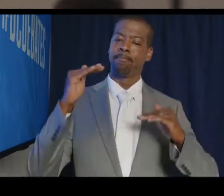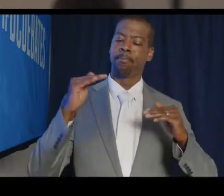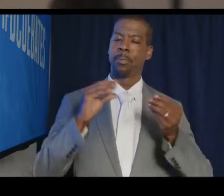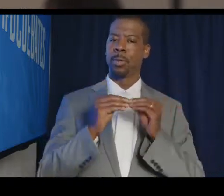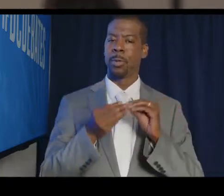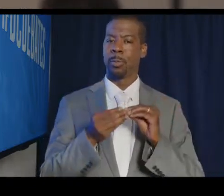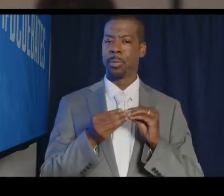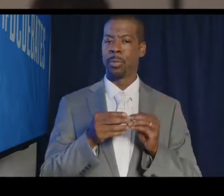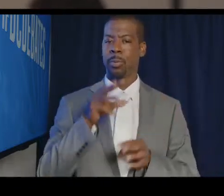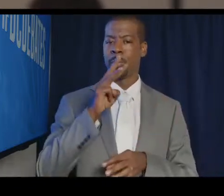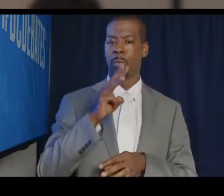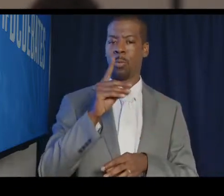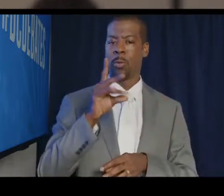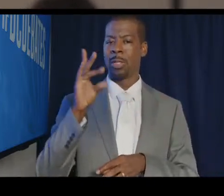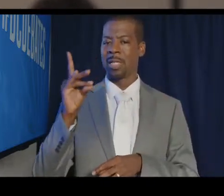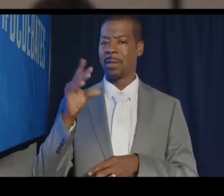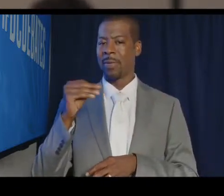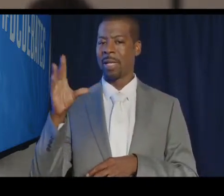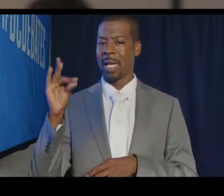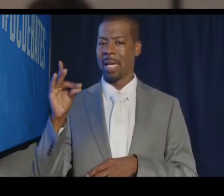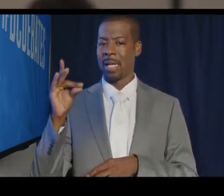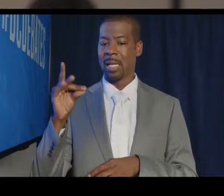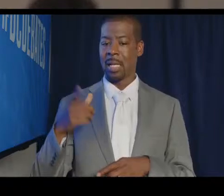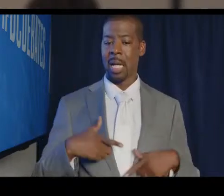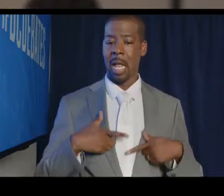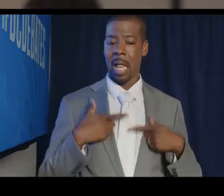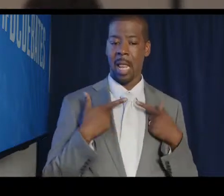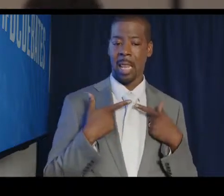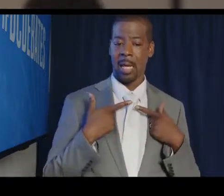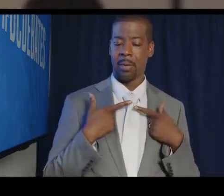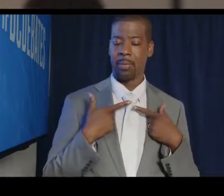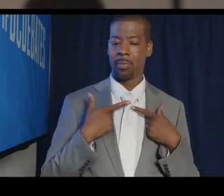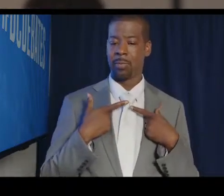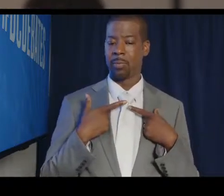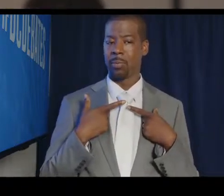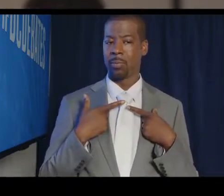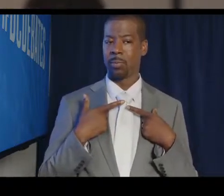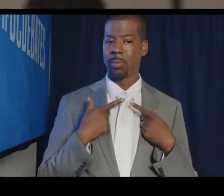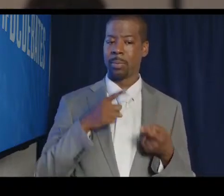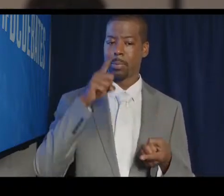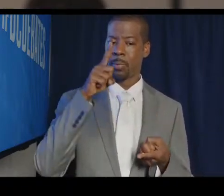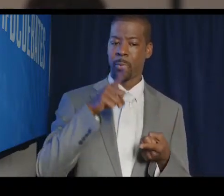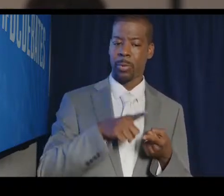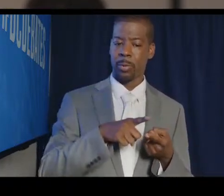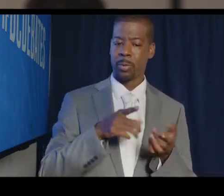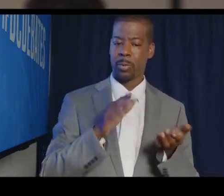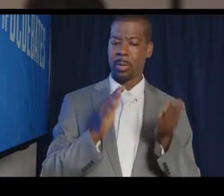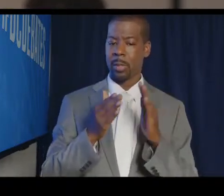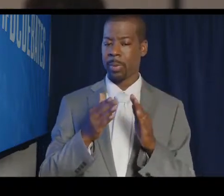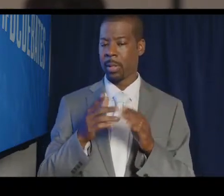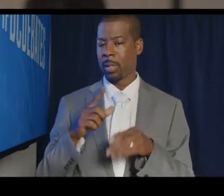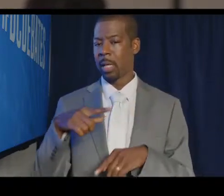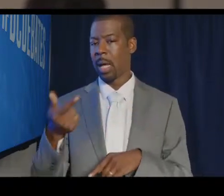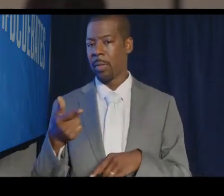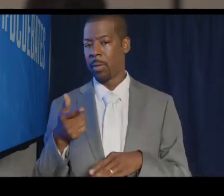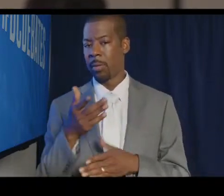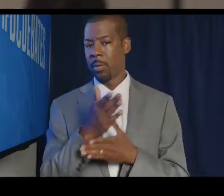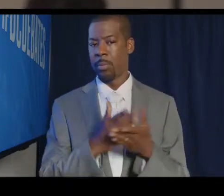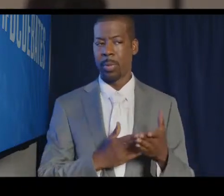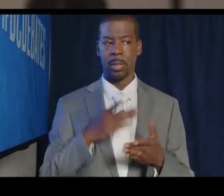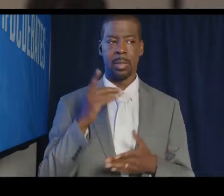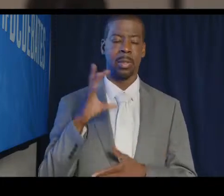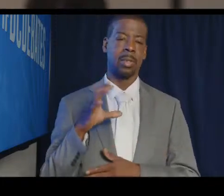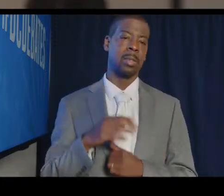7 and 8, their life expectancy is more than a decade shorter than some of their counterparts in other areas of the city. How would